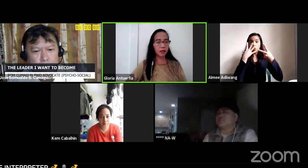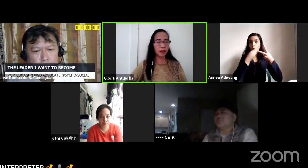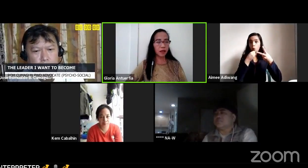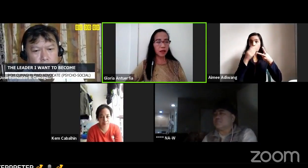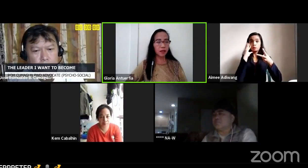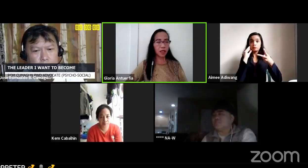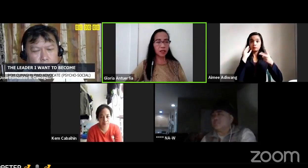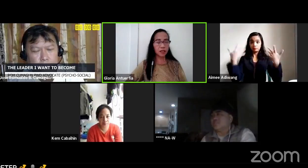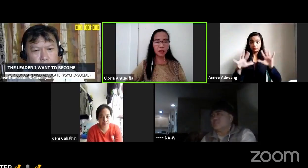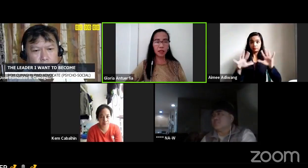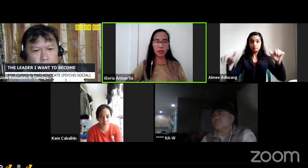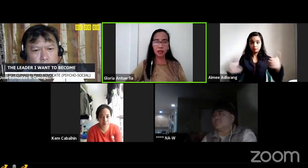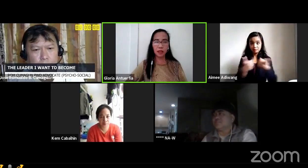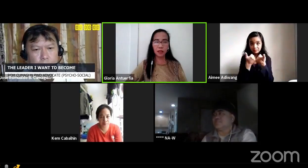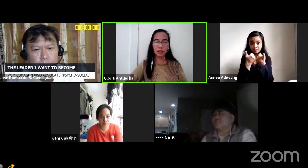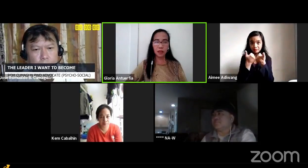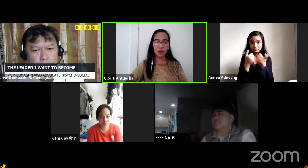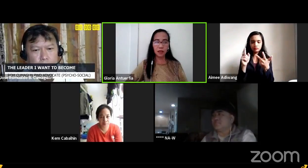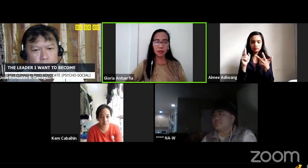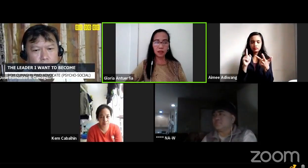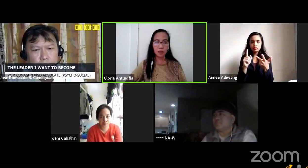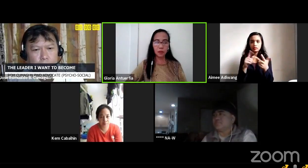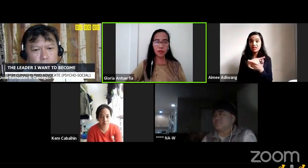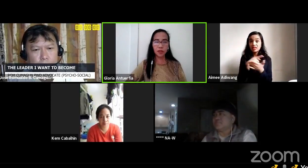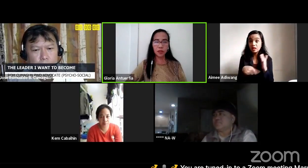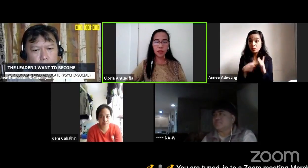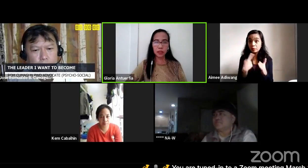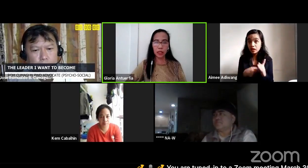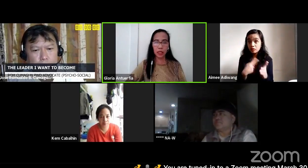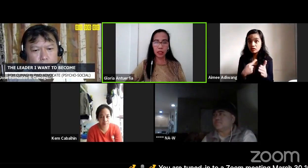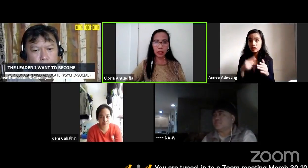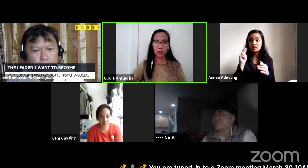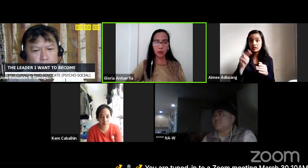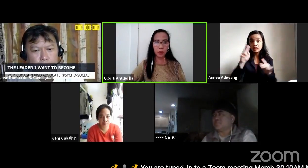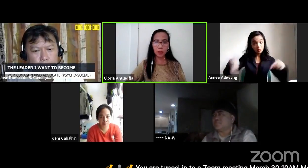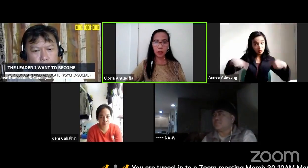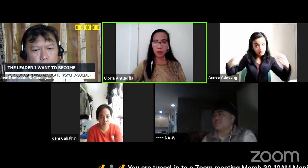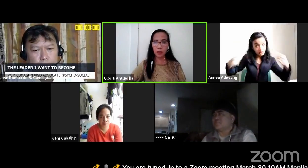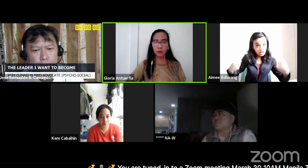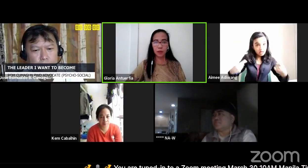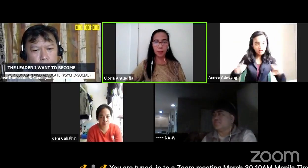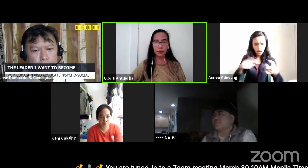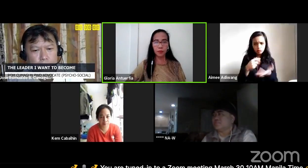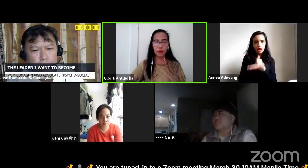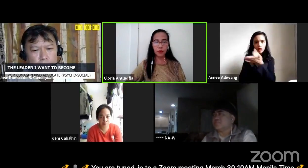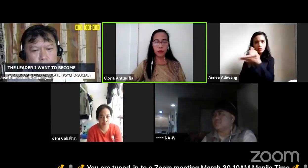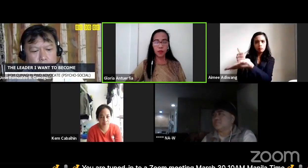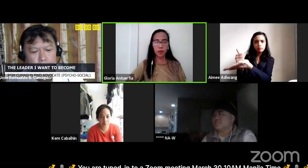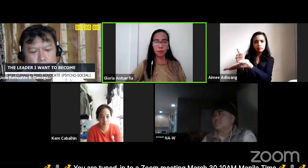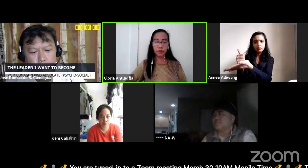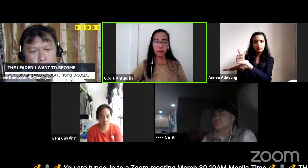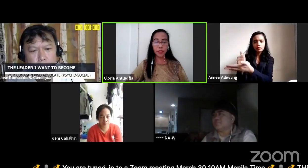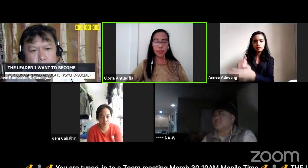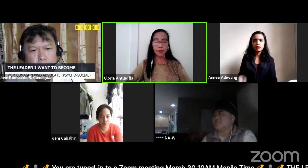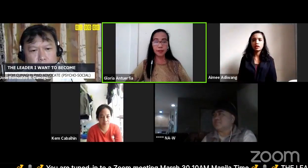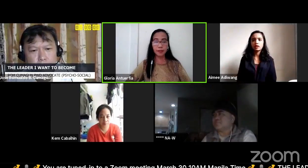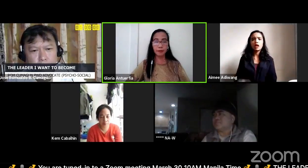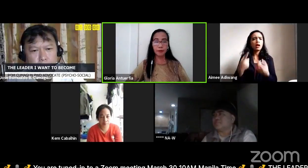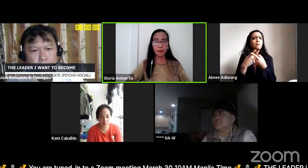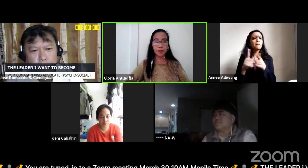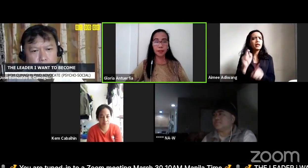accident and instant they need the wheelchairs, they need the cane. So I attend to them. But of